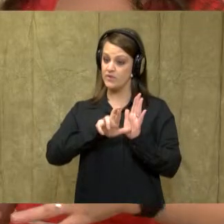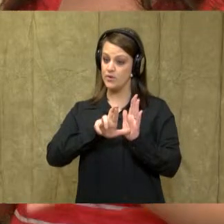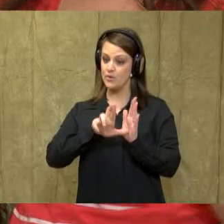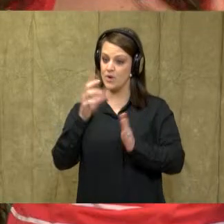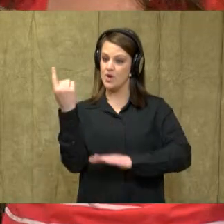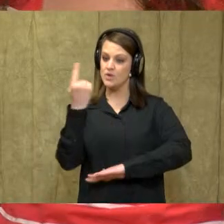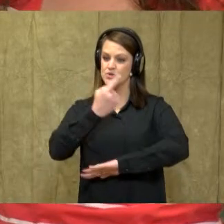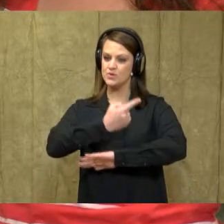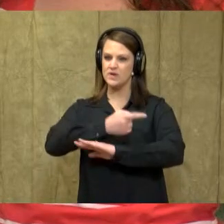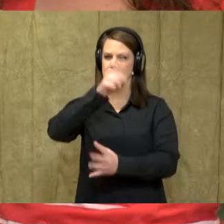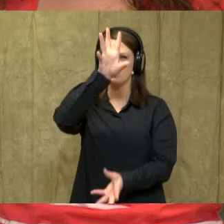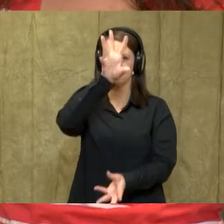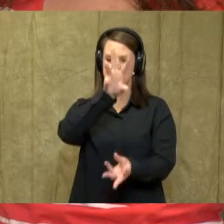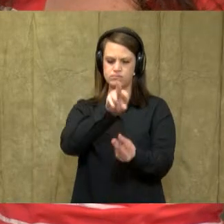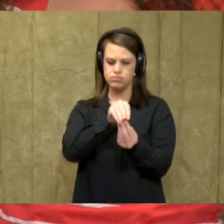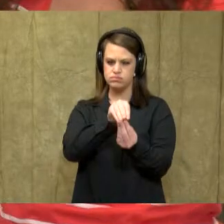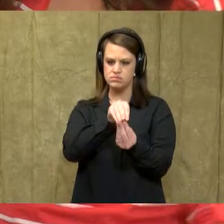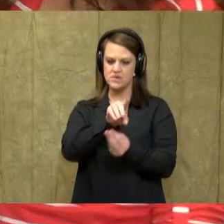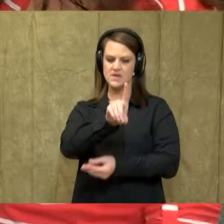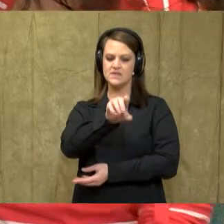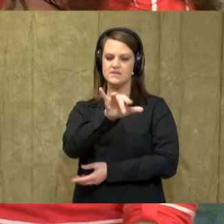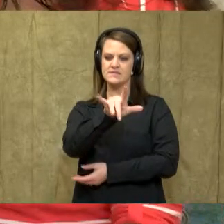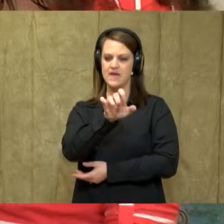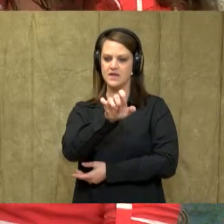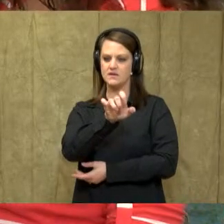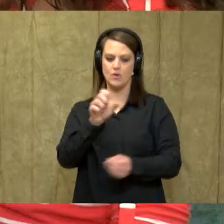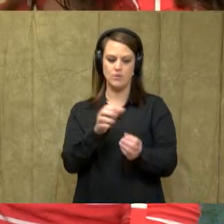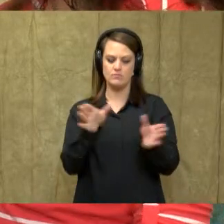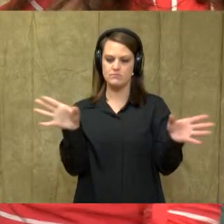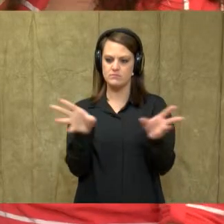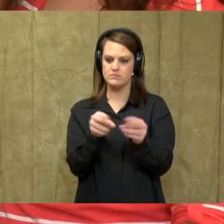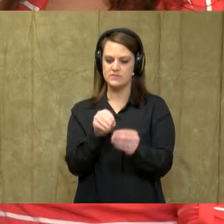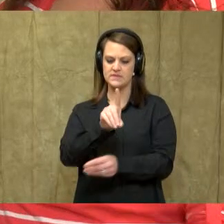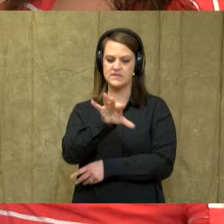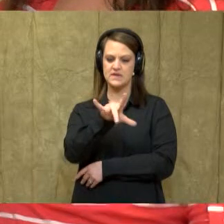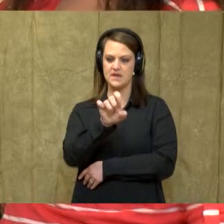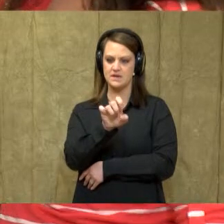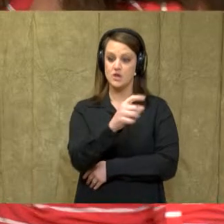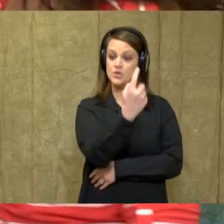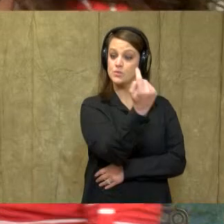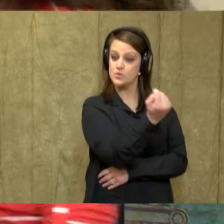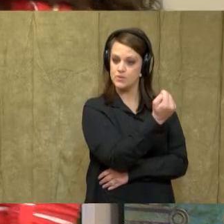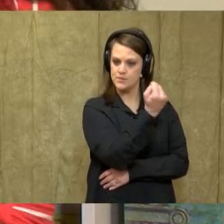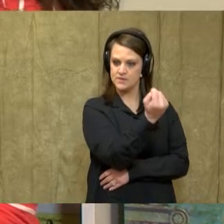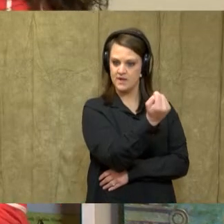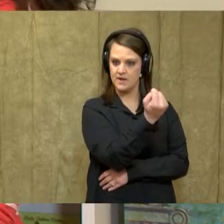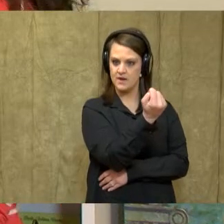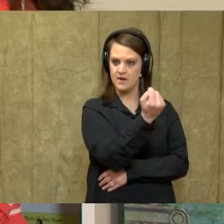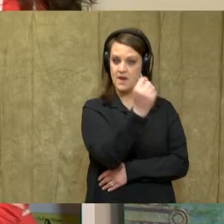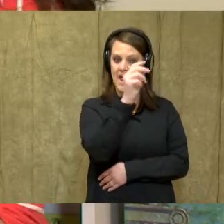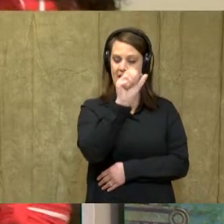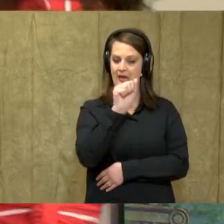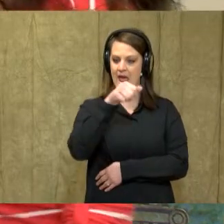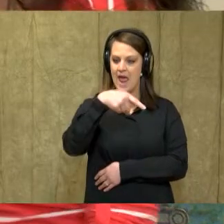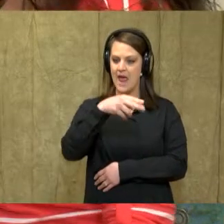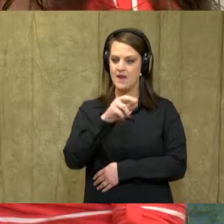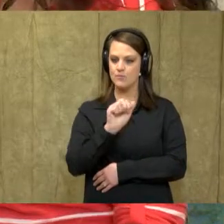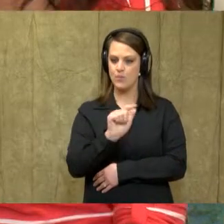is, our total date. Today is Tuesday,